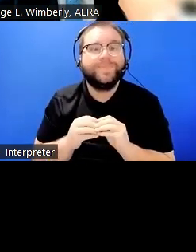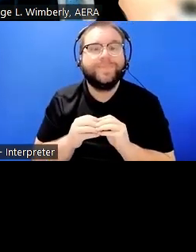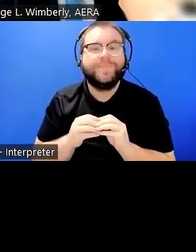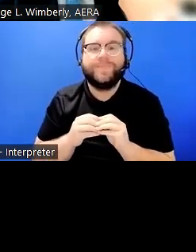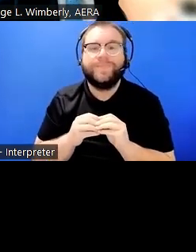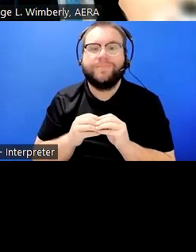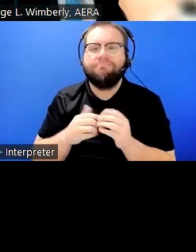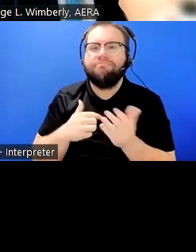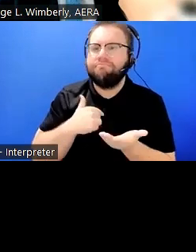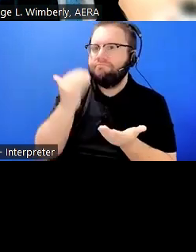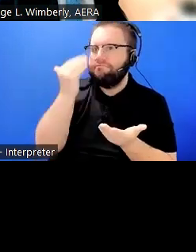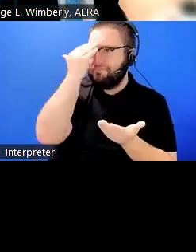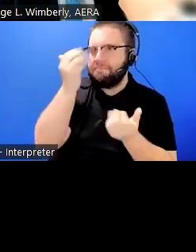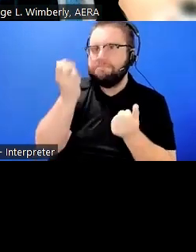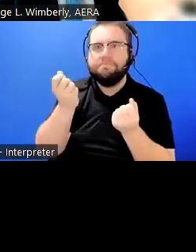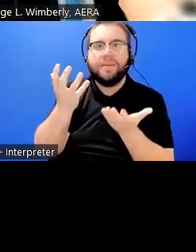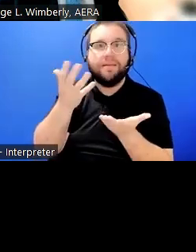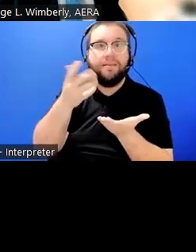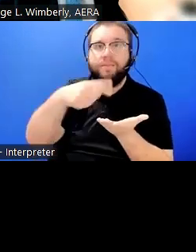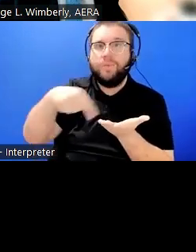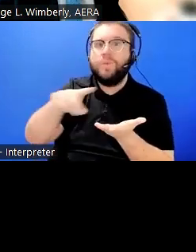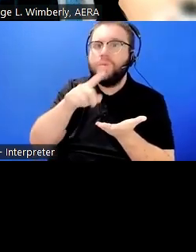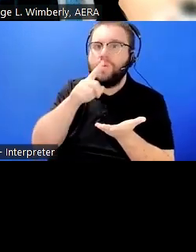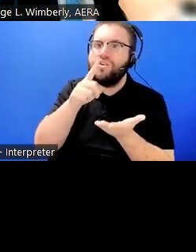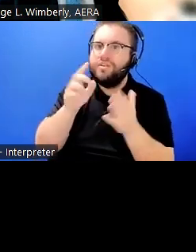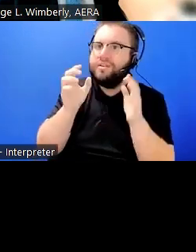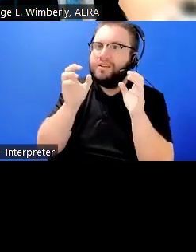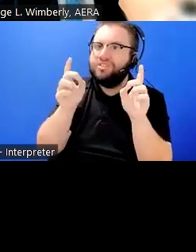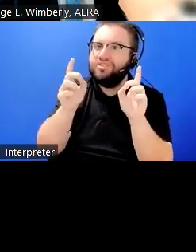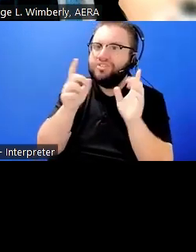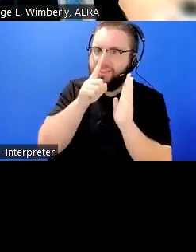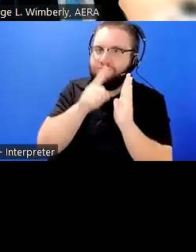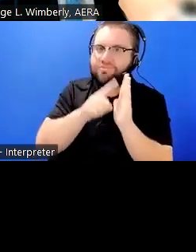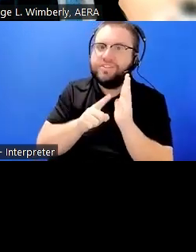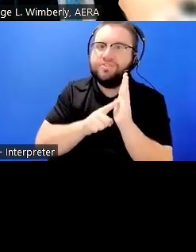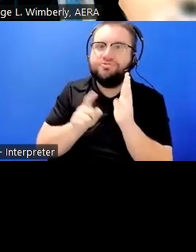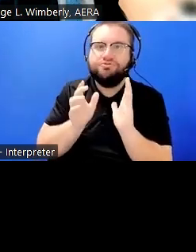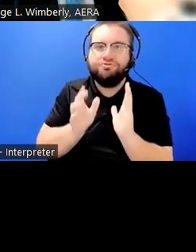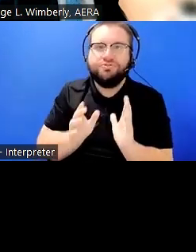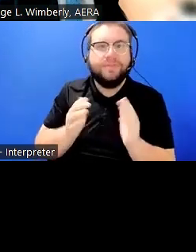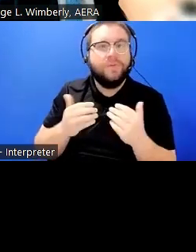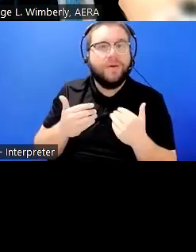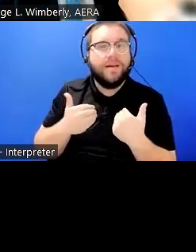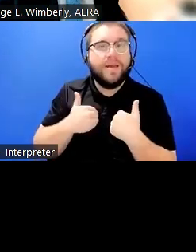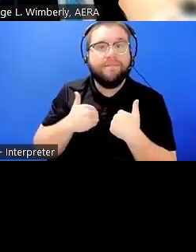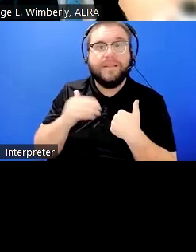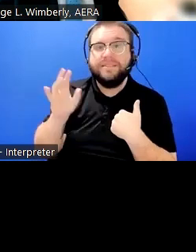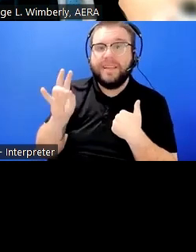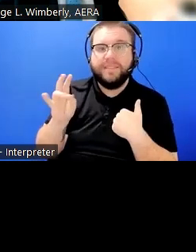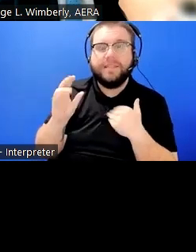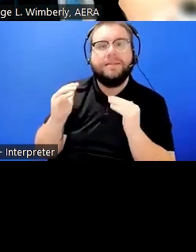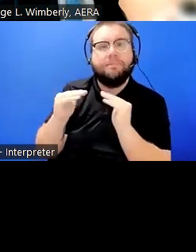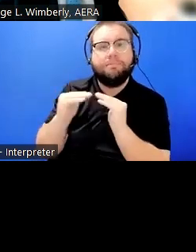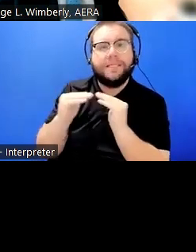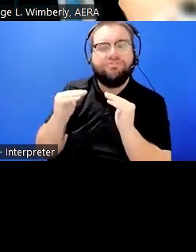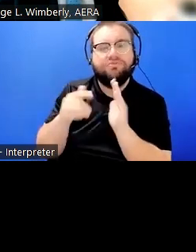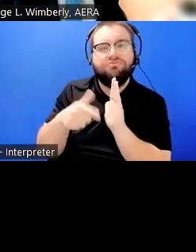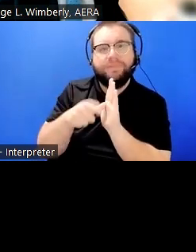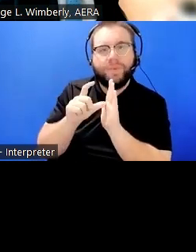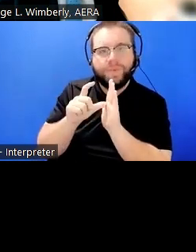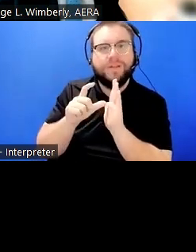So I know that many of you are education researchers who are joining us. So as I said, we have 7 peer-reviewed journals